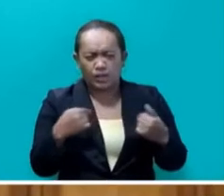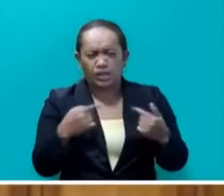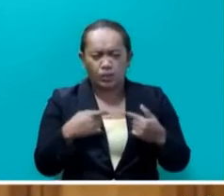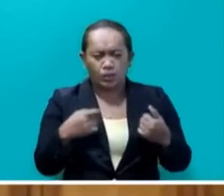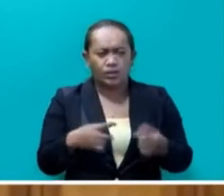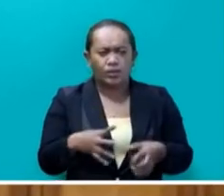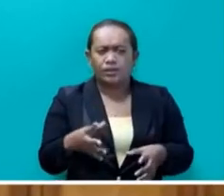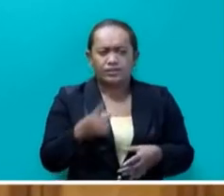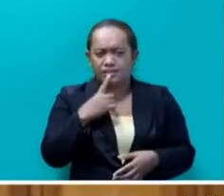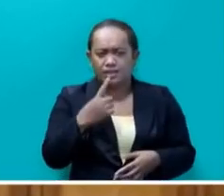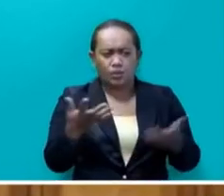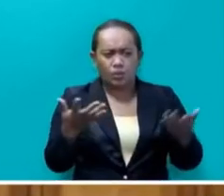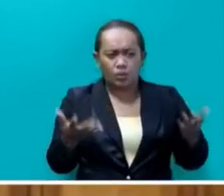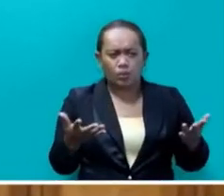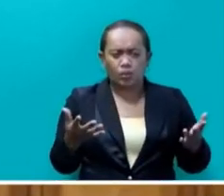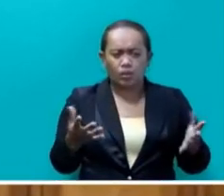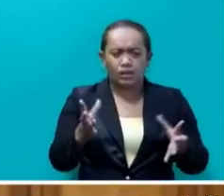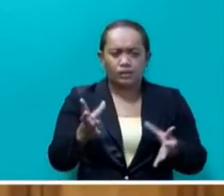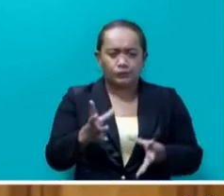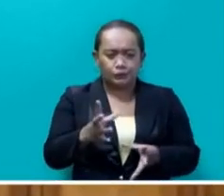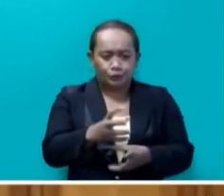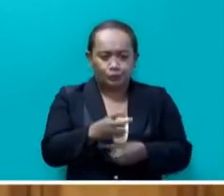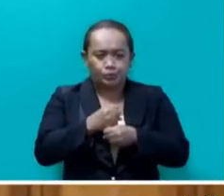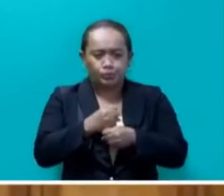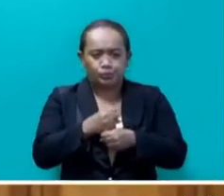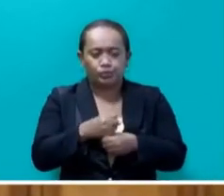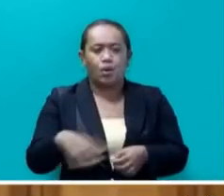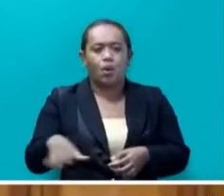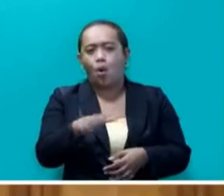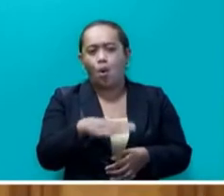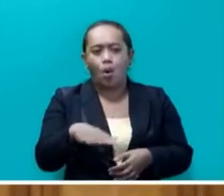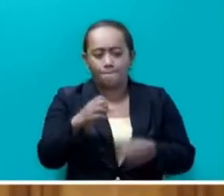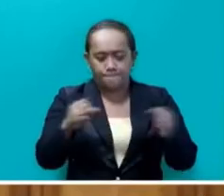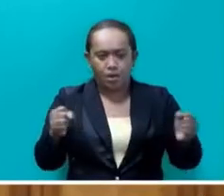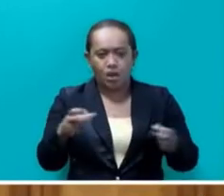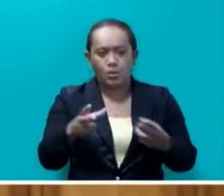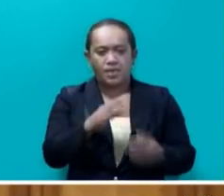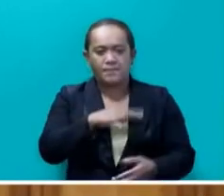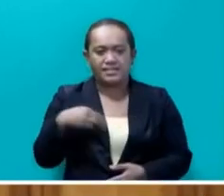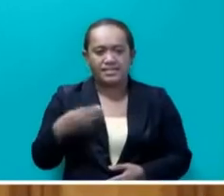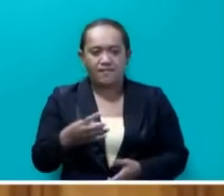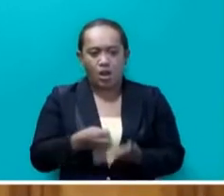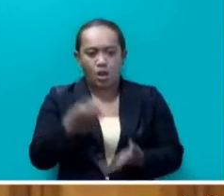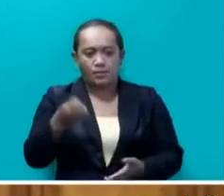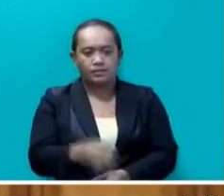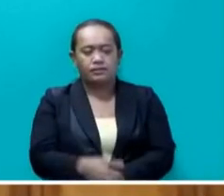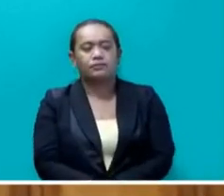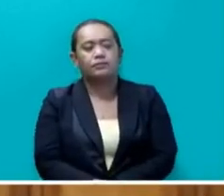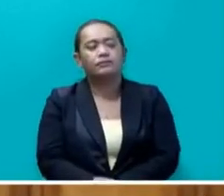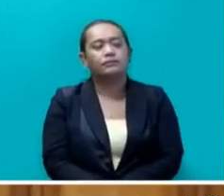consolidate and centralize all that power with the minister. And as I said in